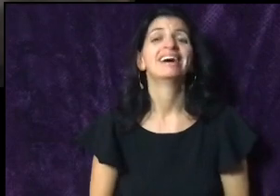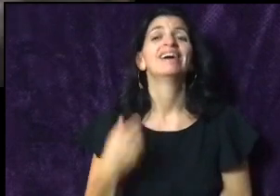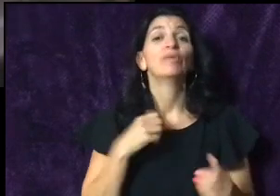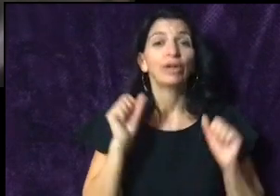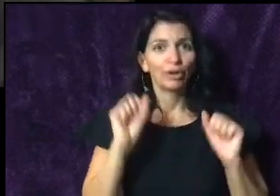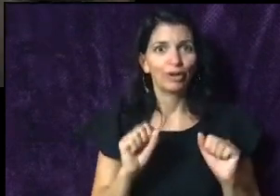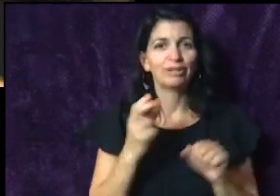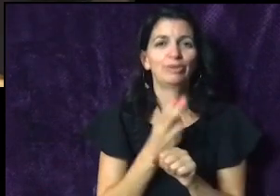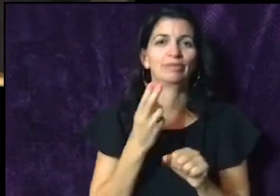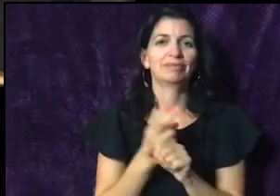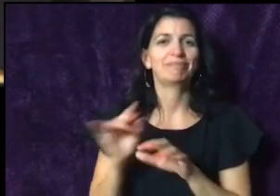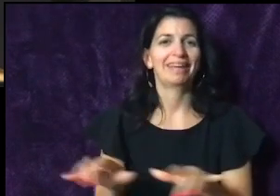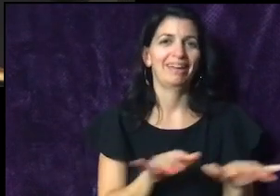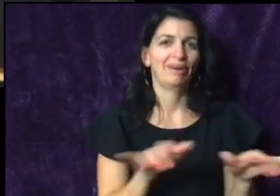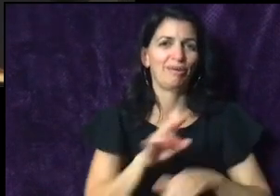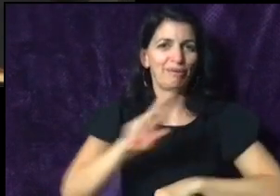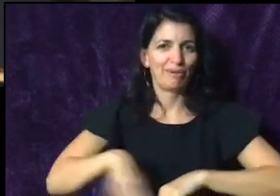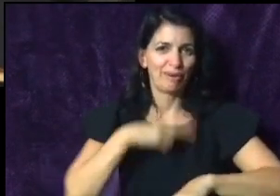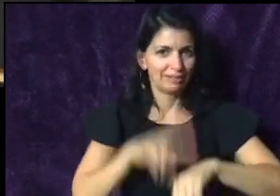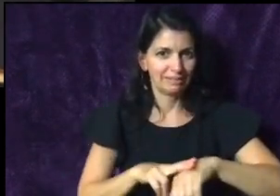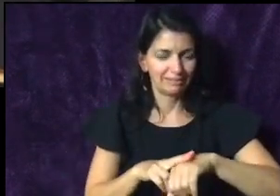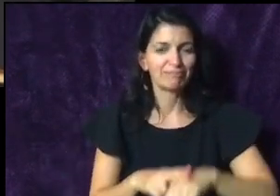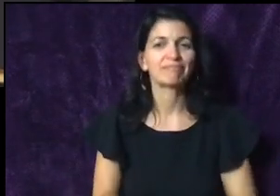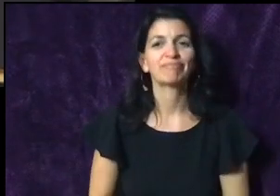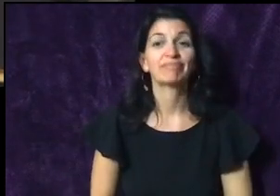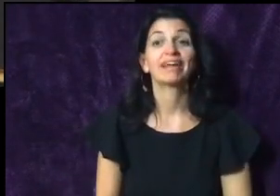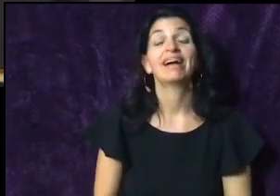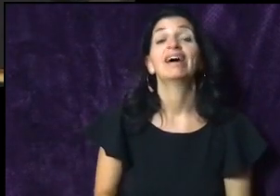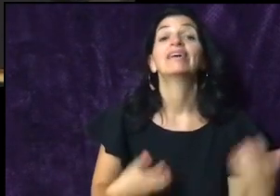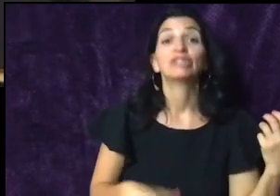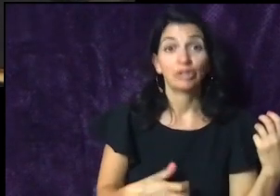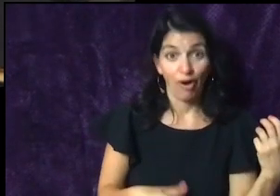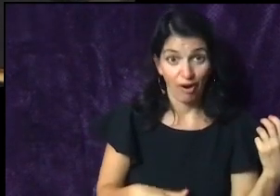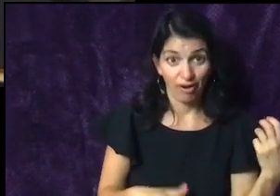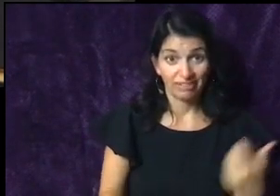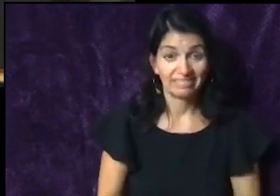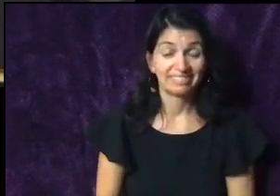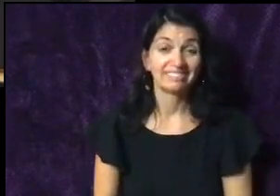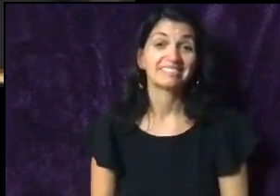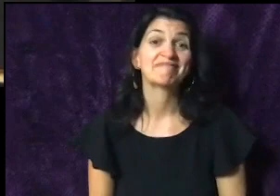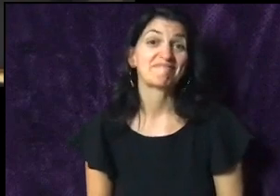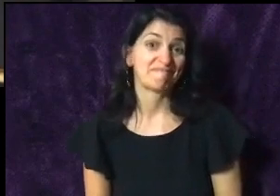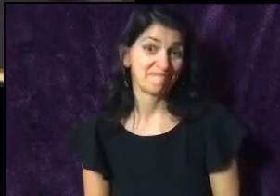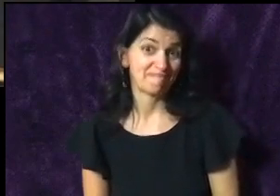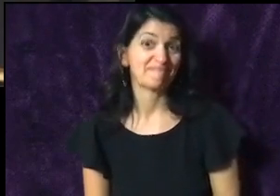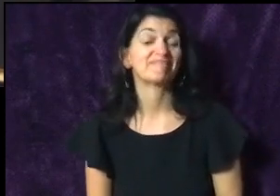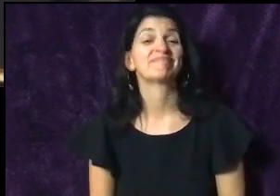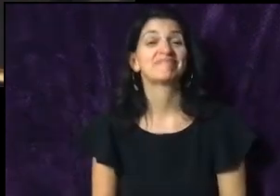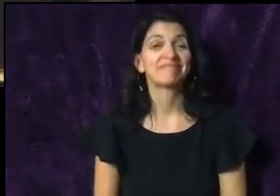course. We could use guitar if we wanted to,